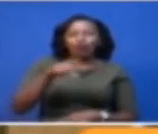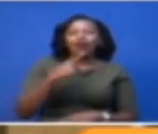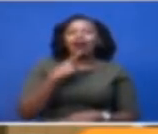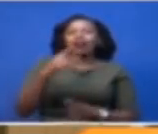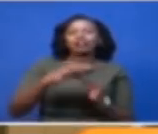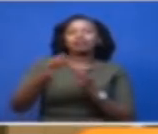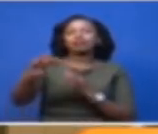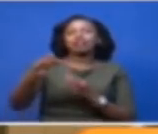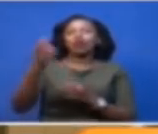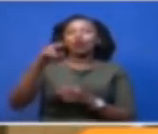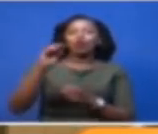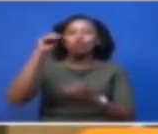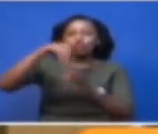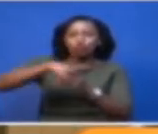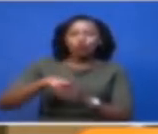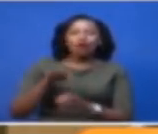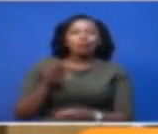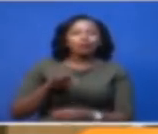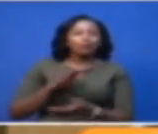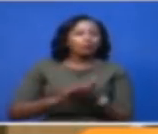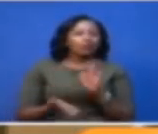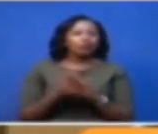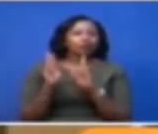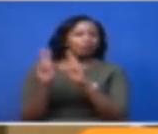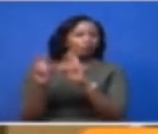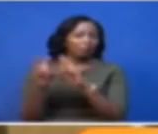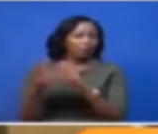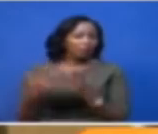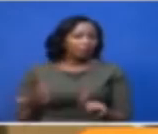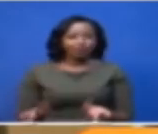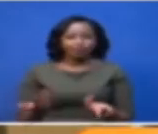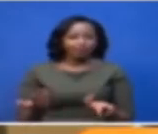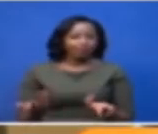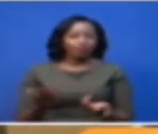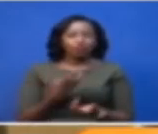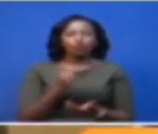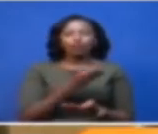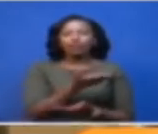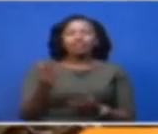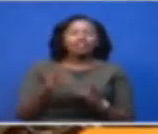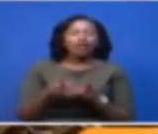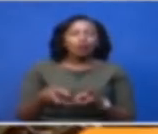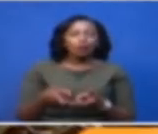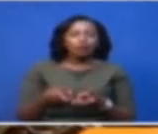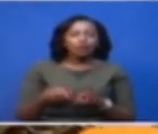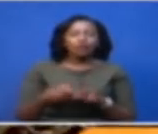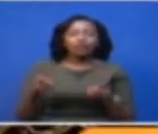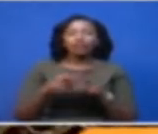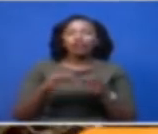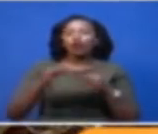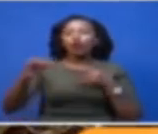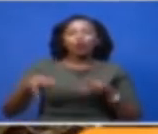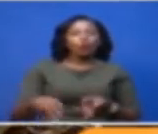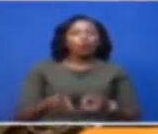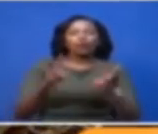matatu without any catcalling? So those there are parallels to that. So there's a long way to go. All right, so you know, we can't talk to